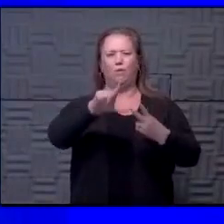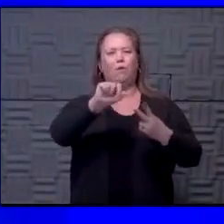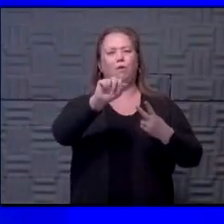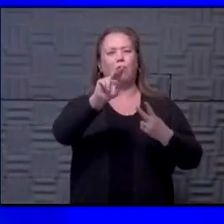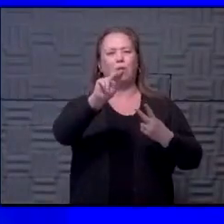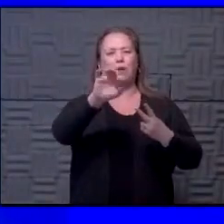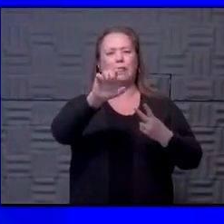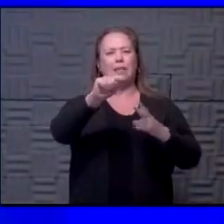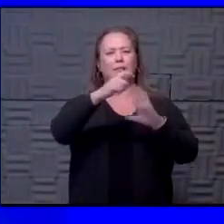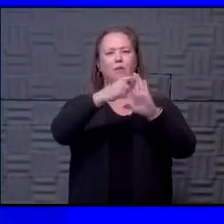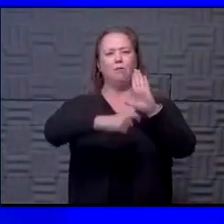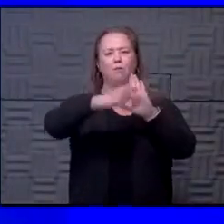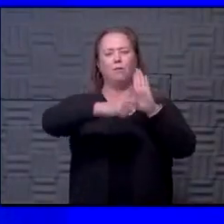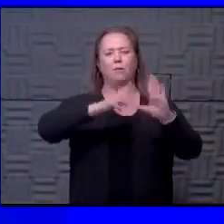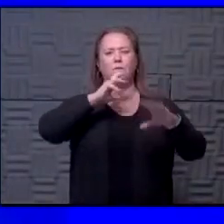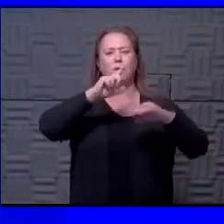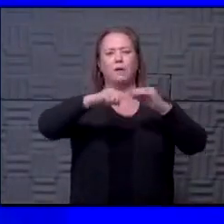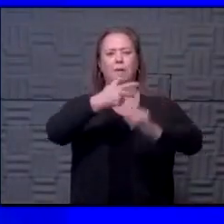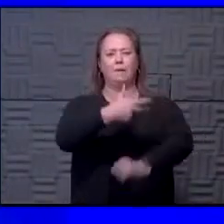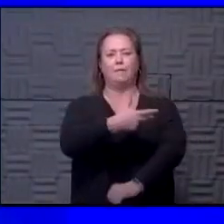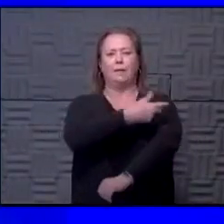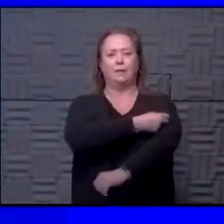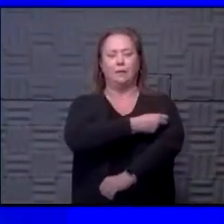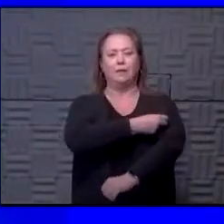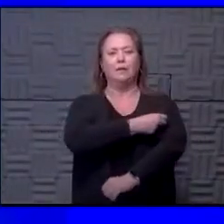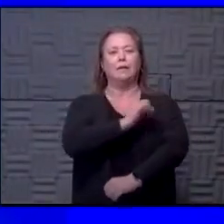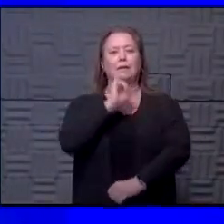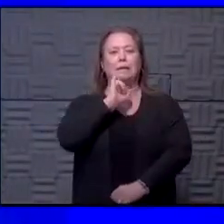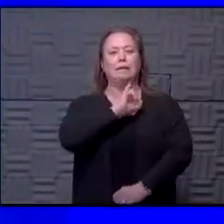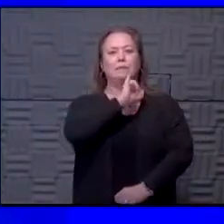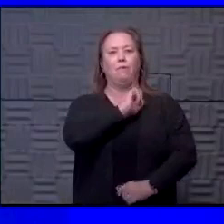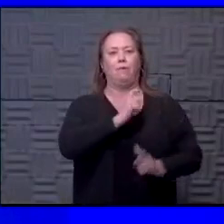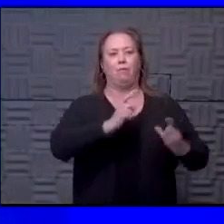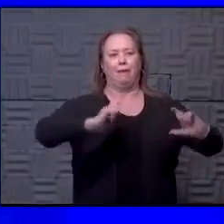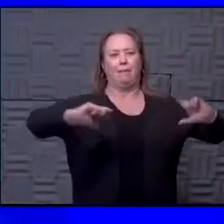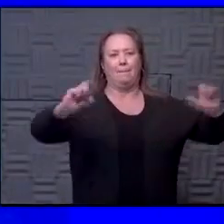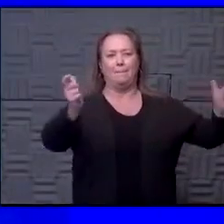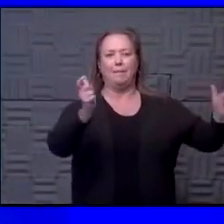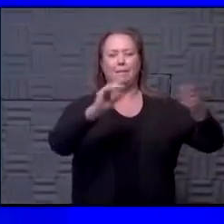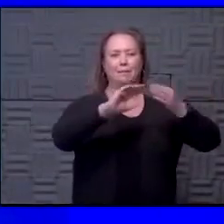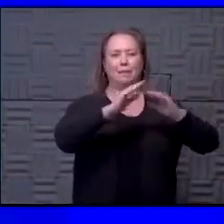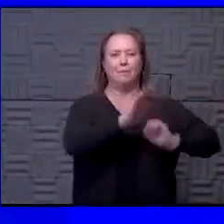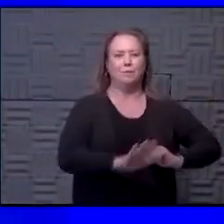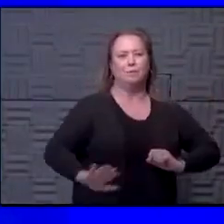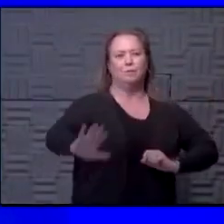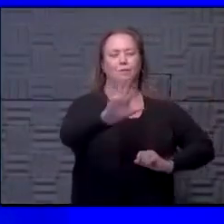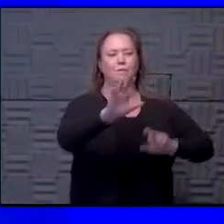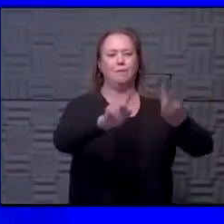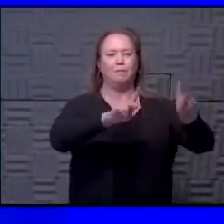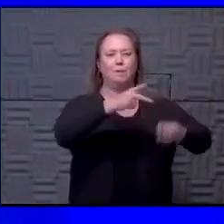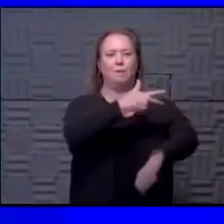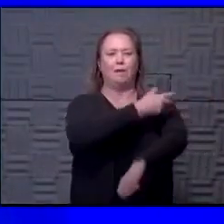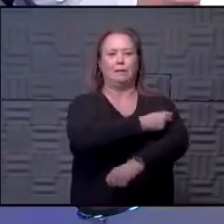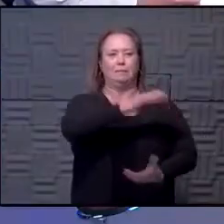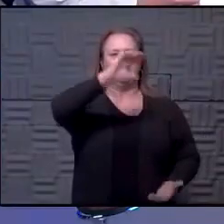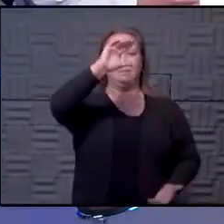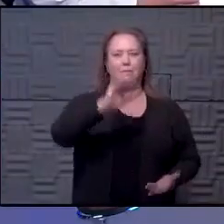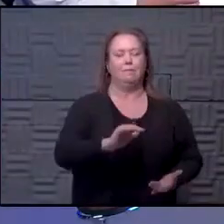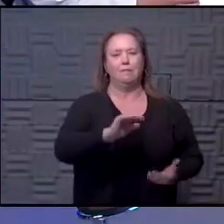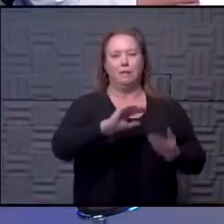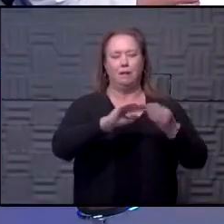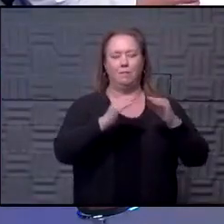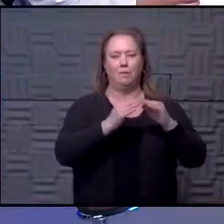looking at vaccination. Again, Israel, because I think Israel had the largest rollout in their population. Reduction